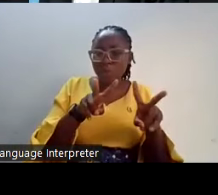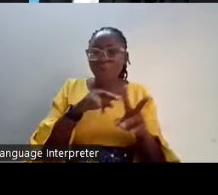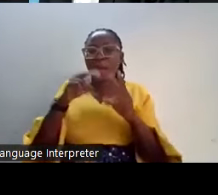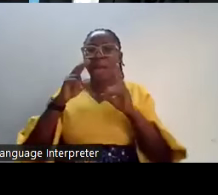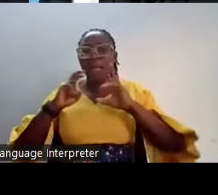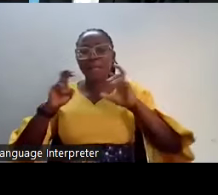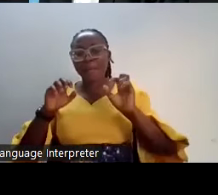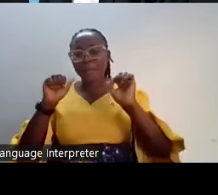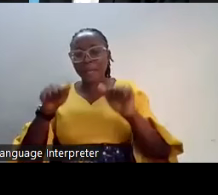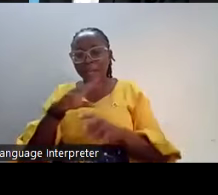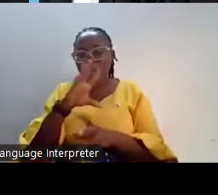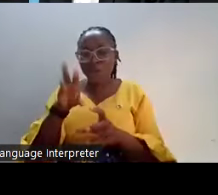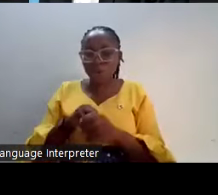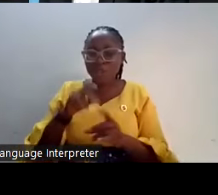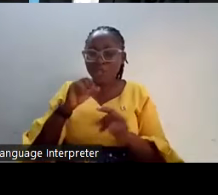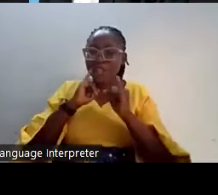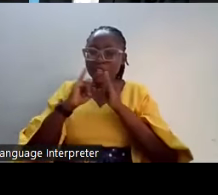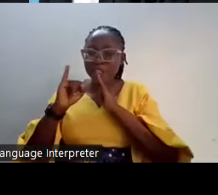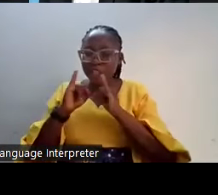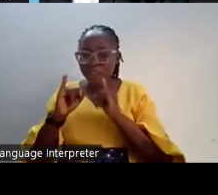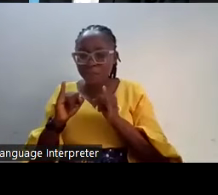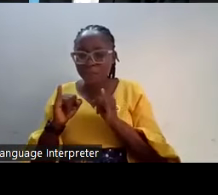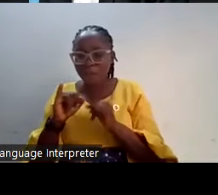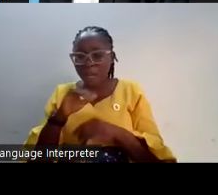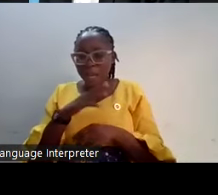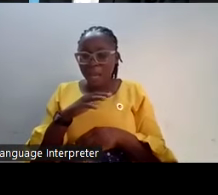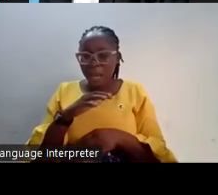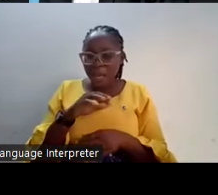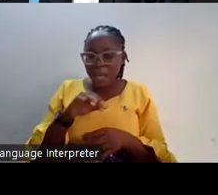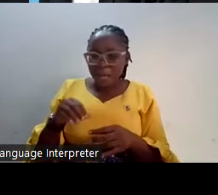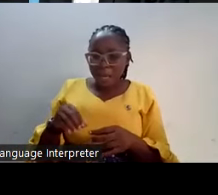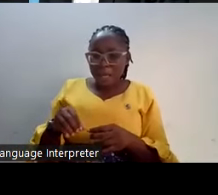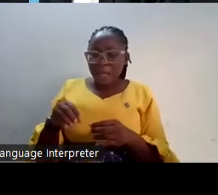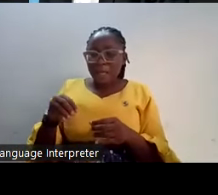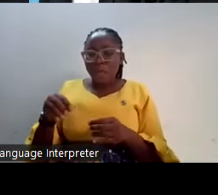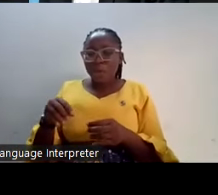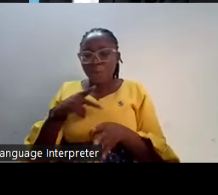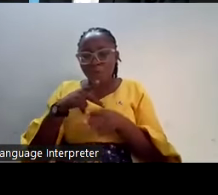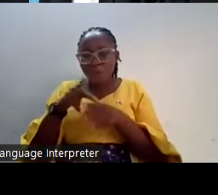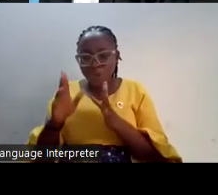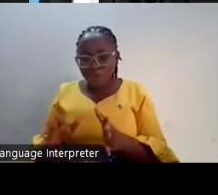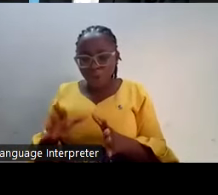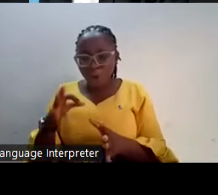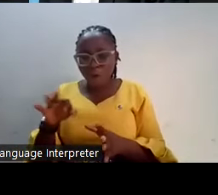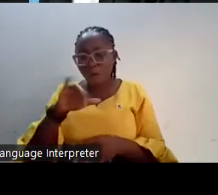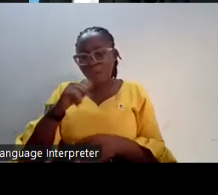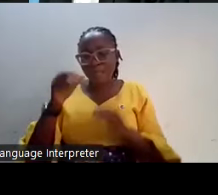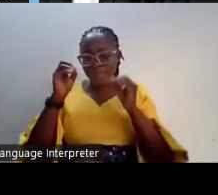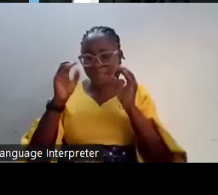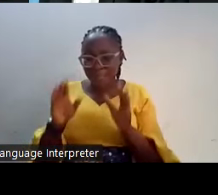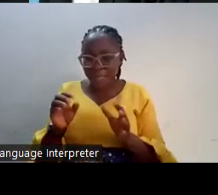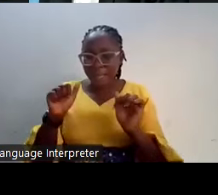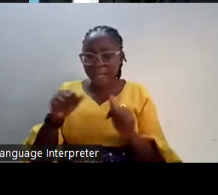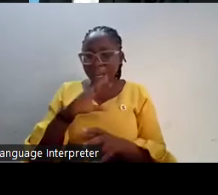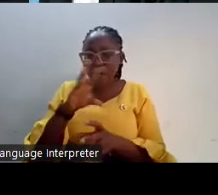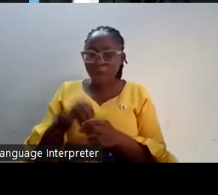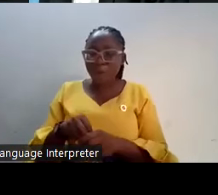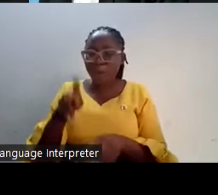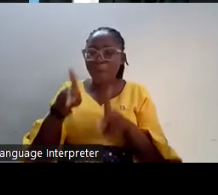include interviewing other professionals, other teachers in the school. It could include gathering data from